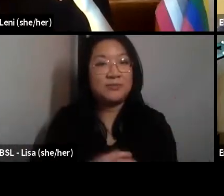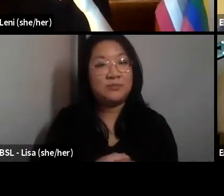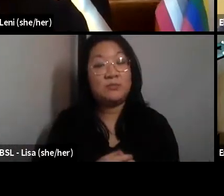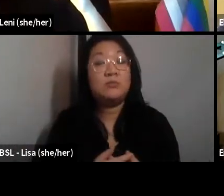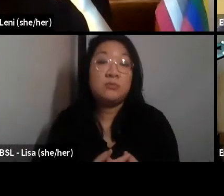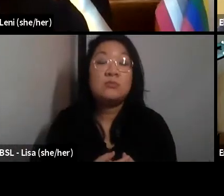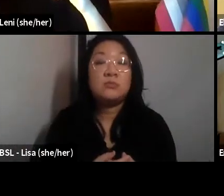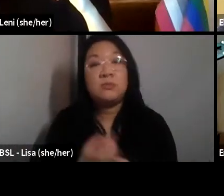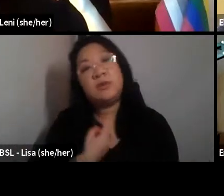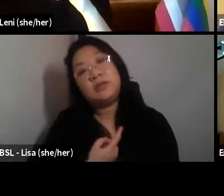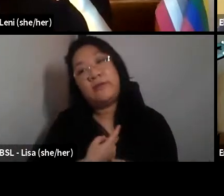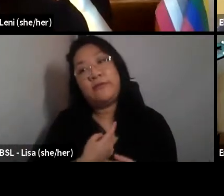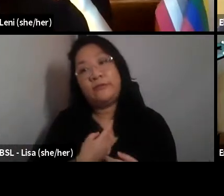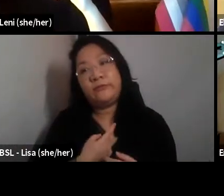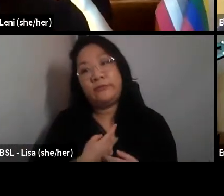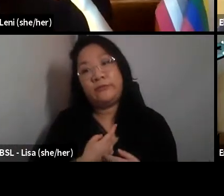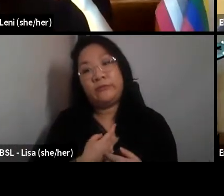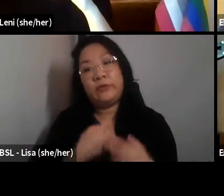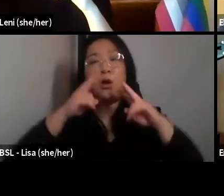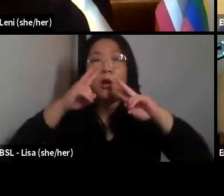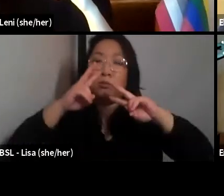of time looking at